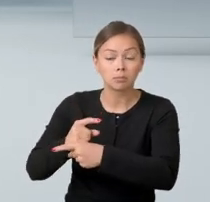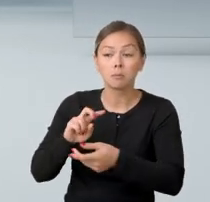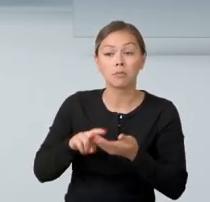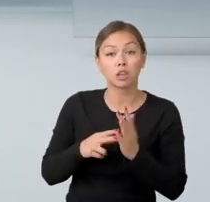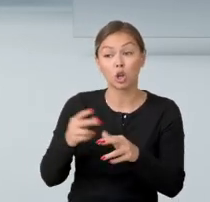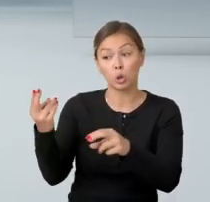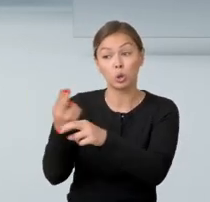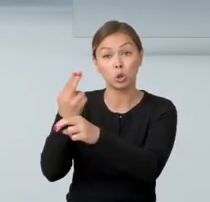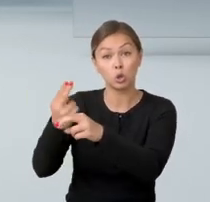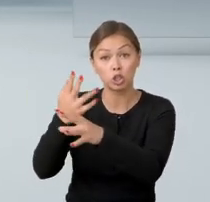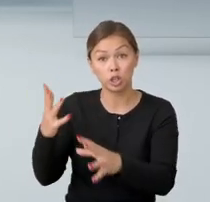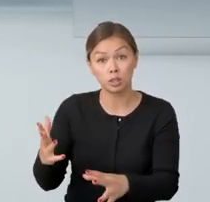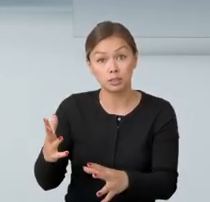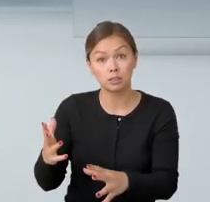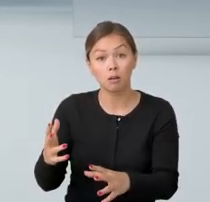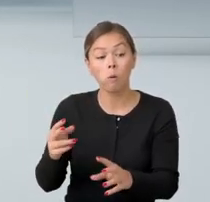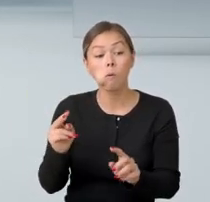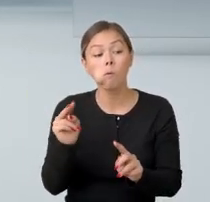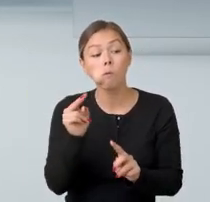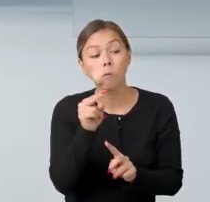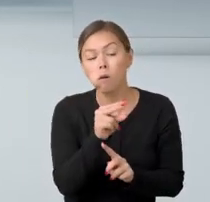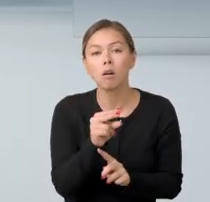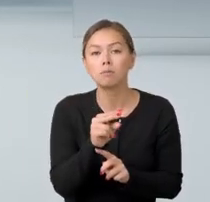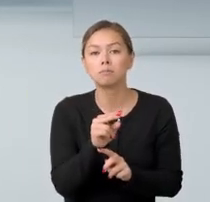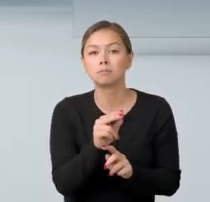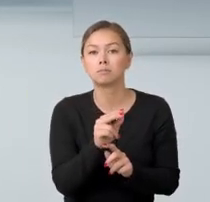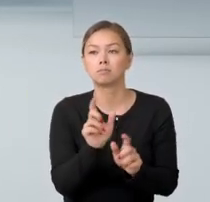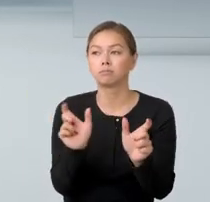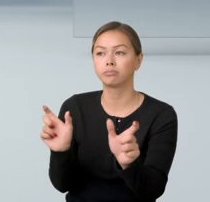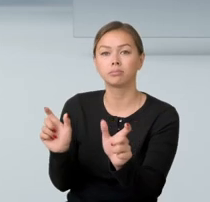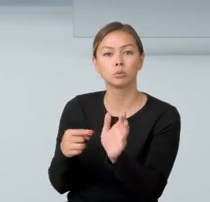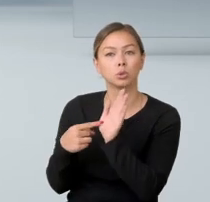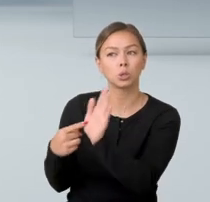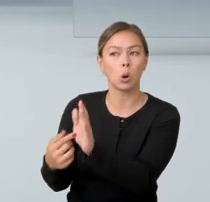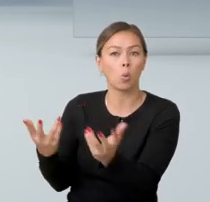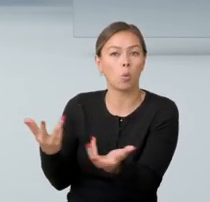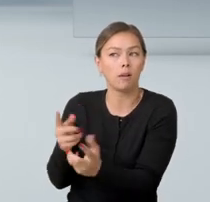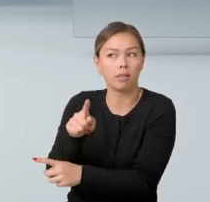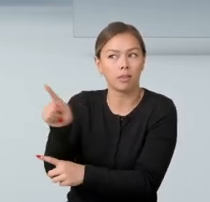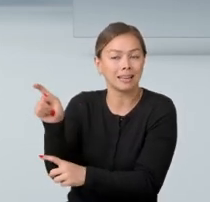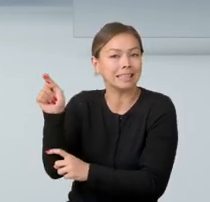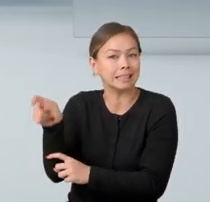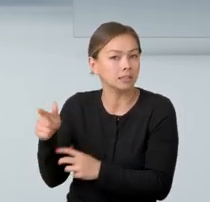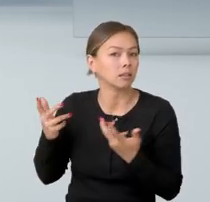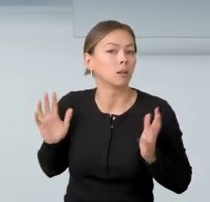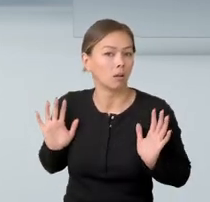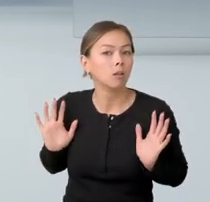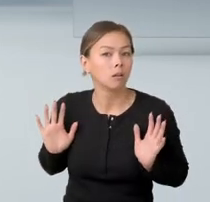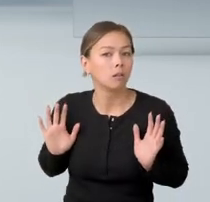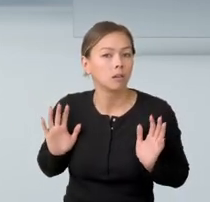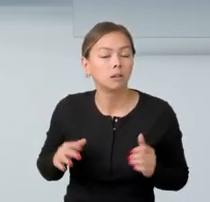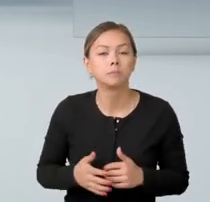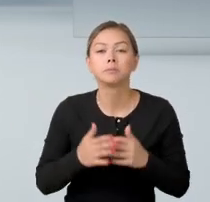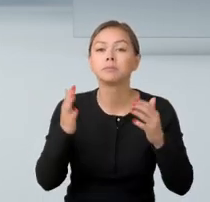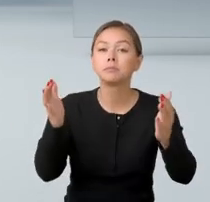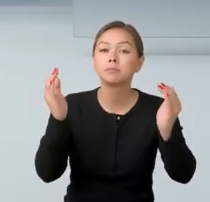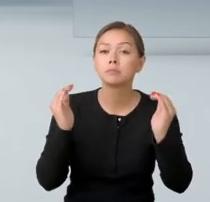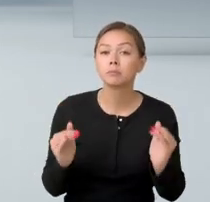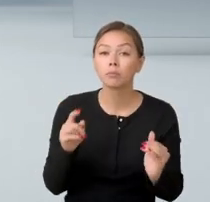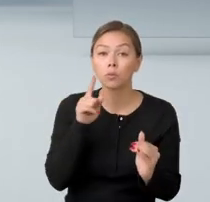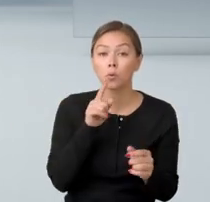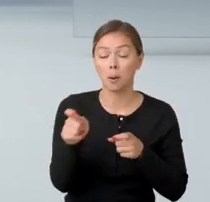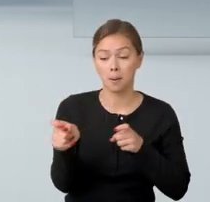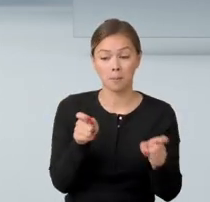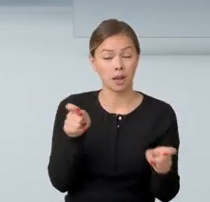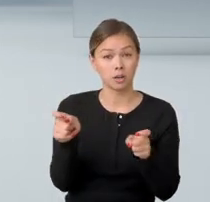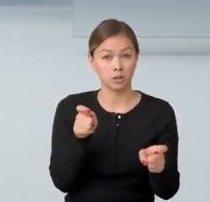proper visibility so users can see only what they were supposed to to see uh on top